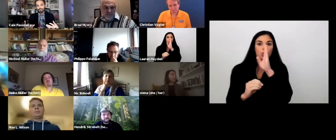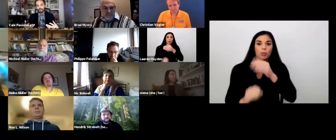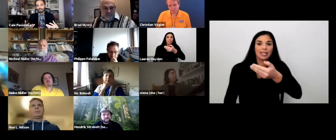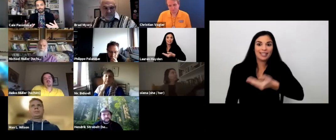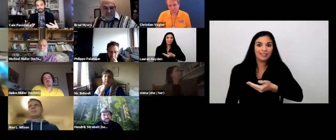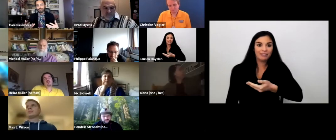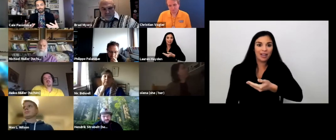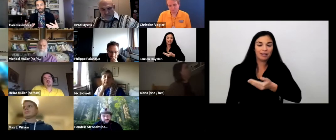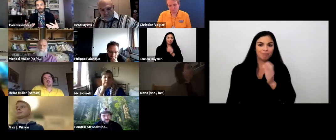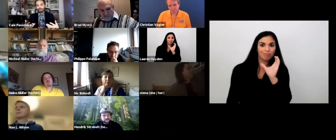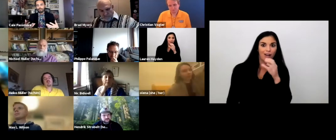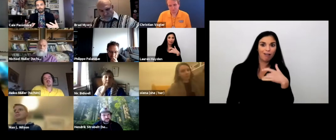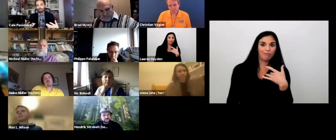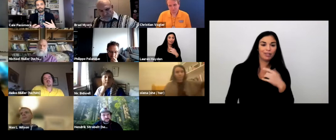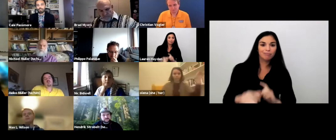That's